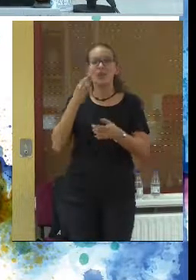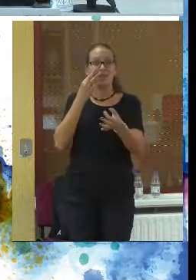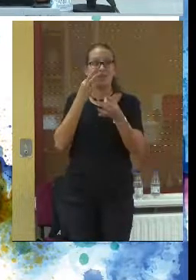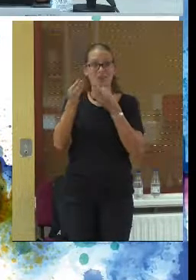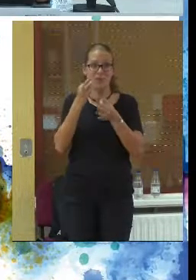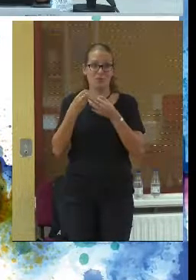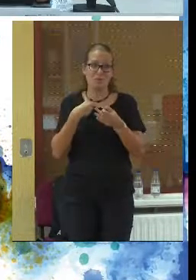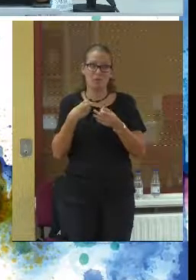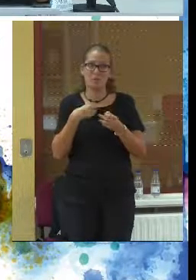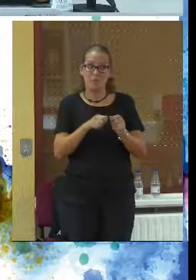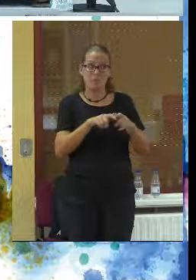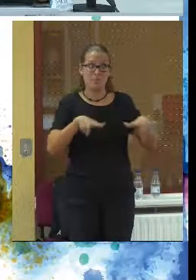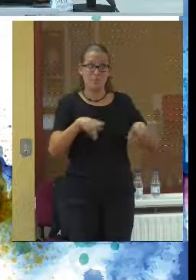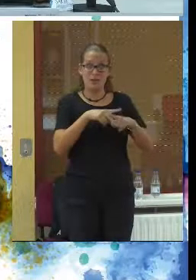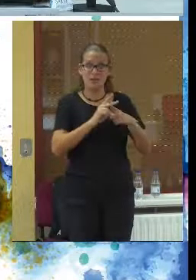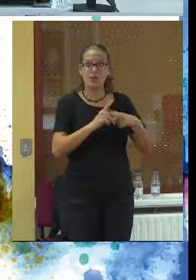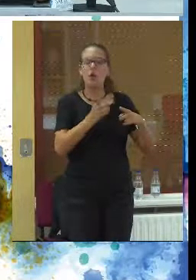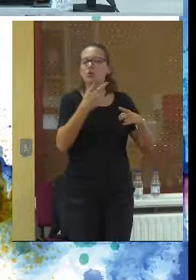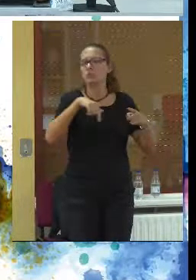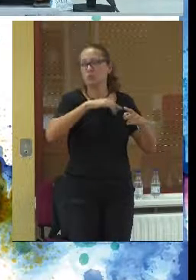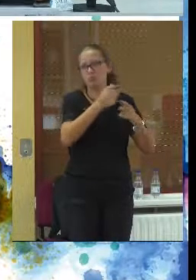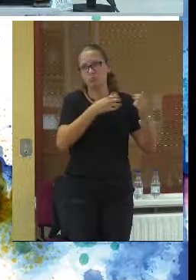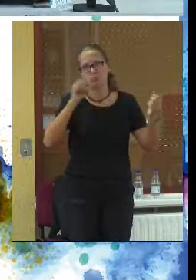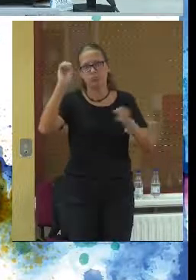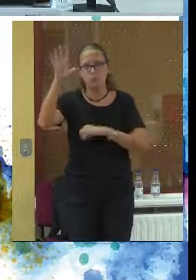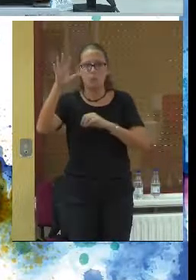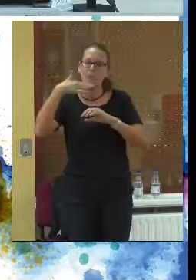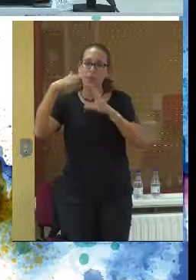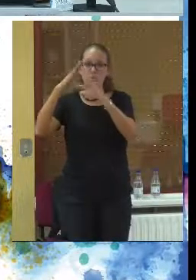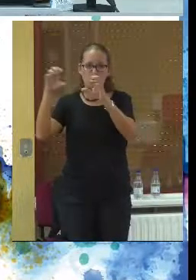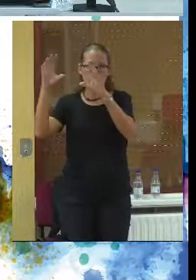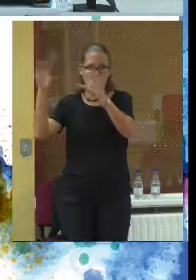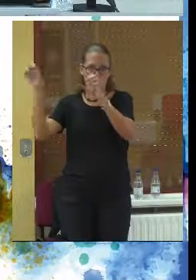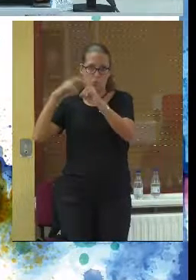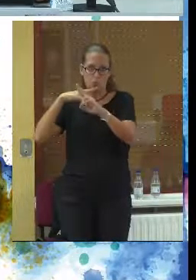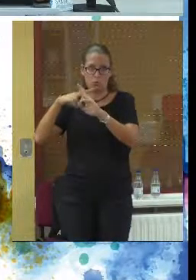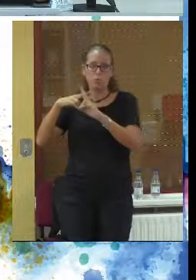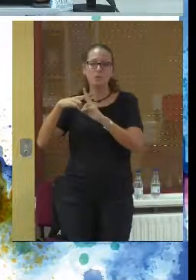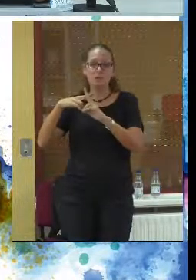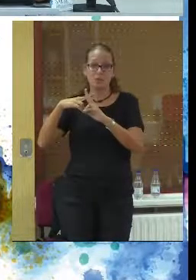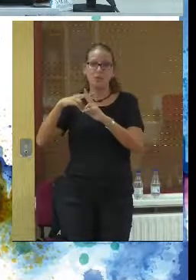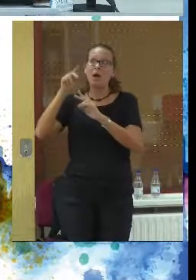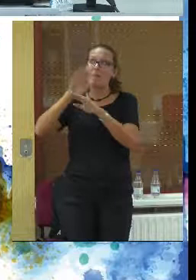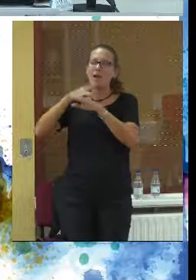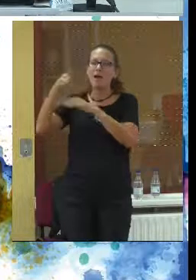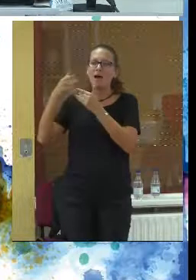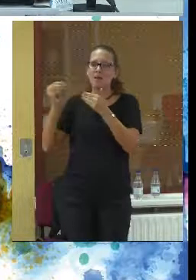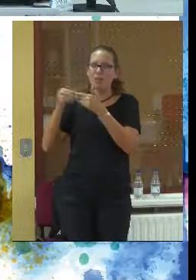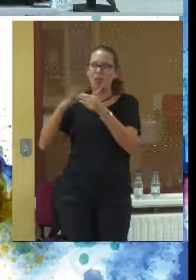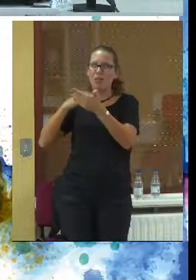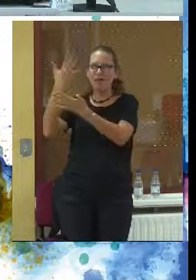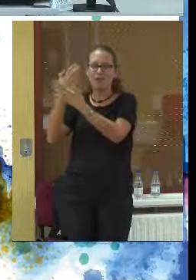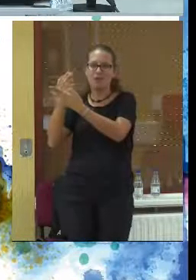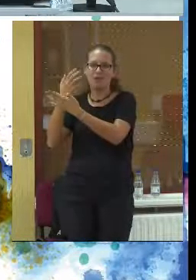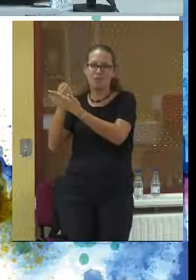we have tactile screens on, and we use cloud computing,